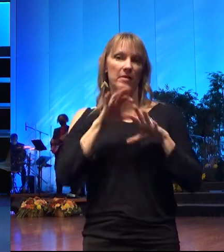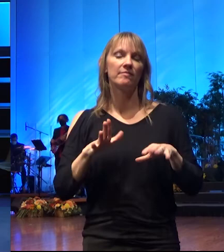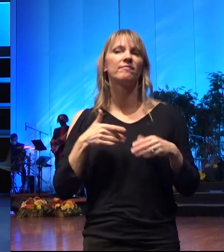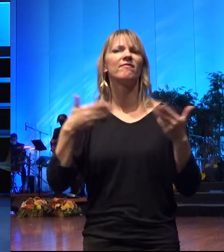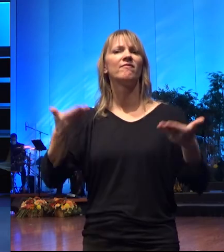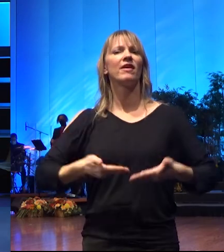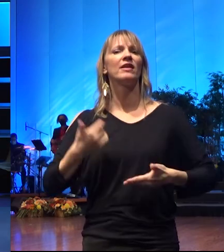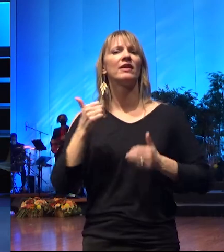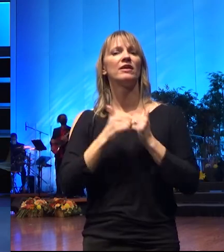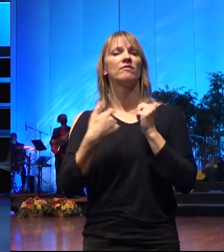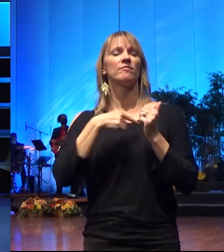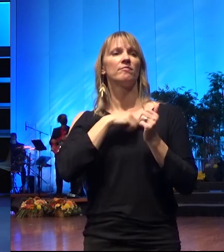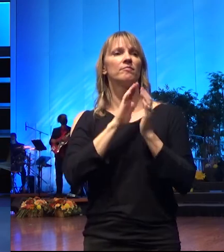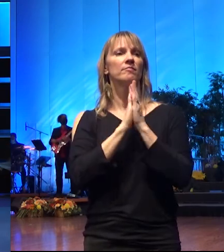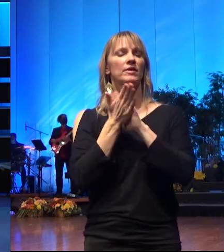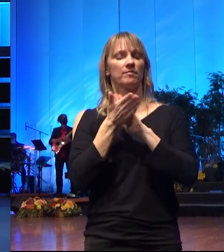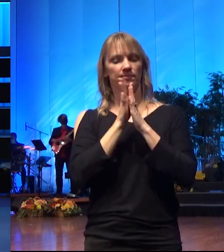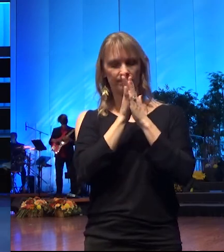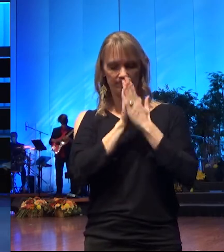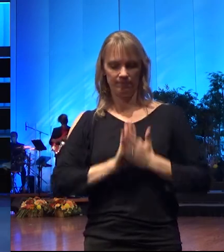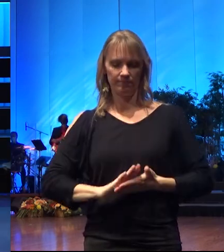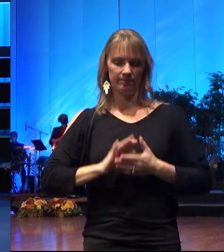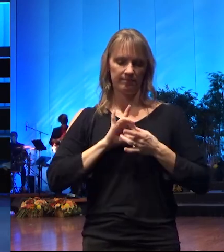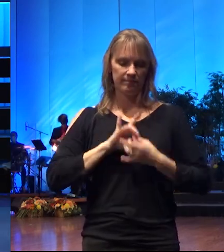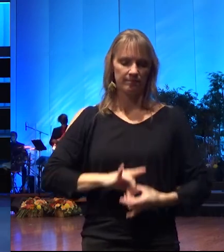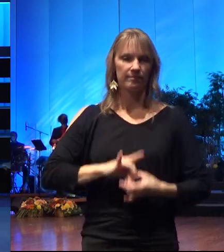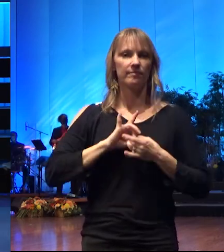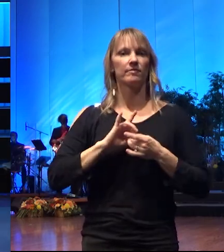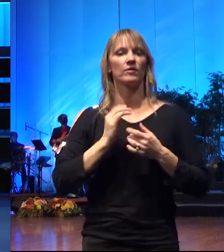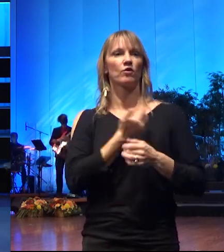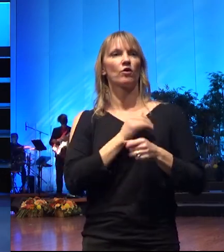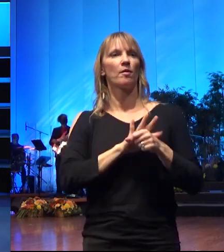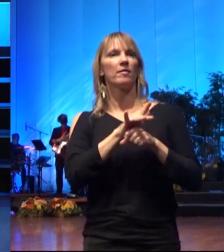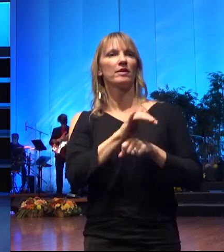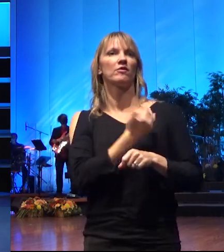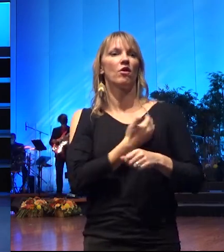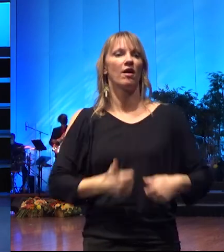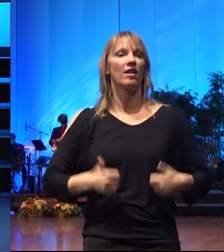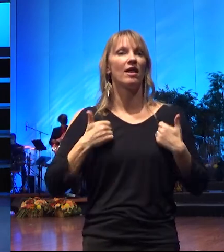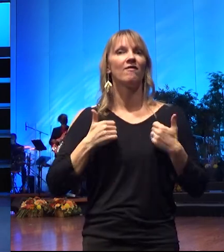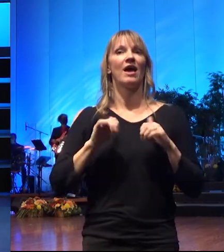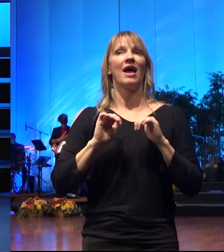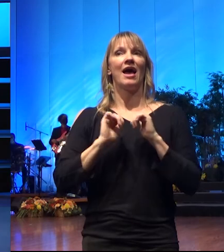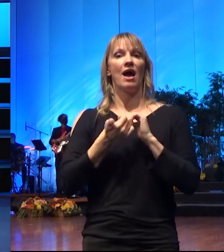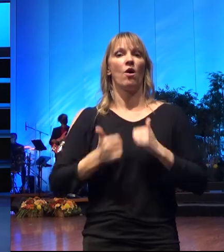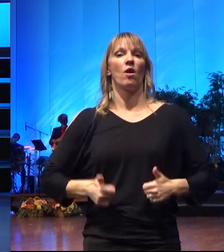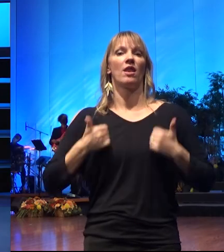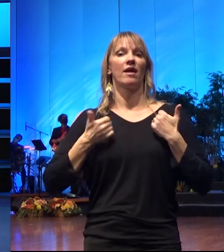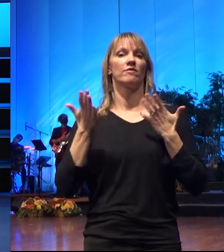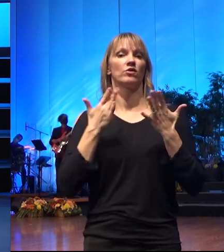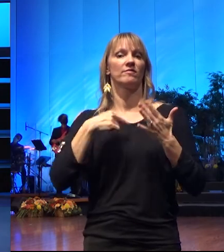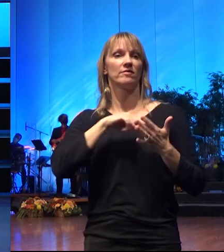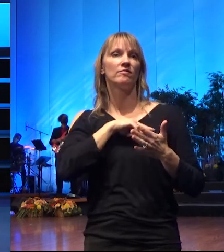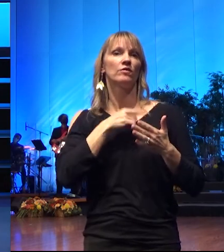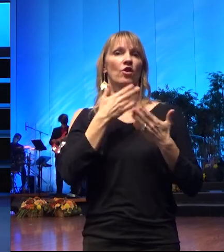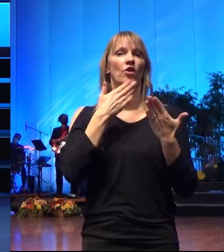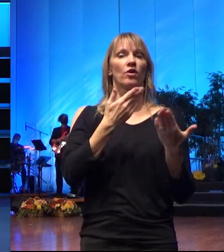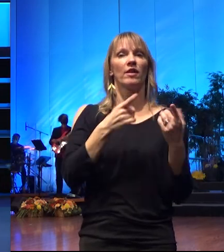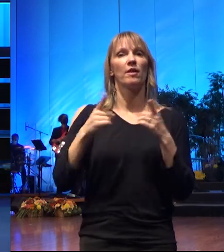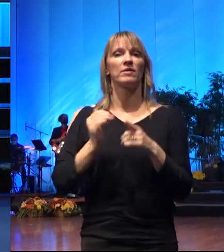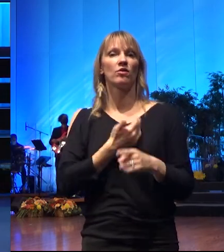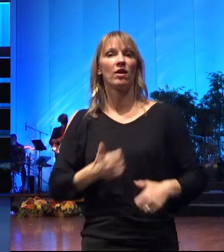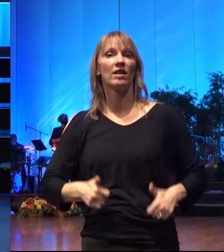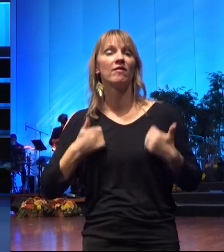or to give financially or not, this love offering and abundance is all about getting present. So as we go through